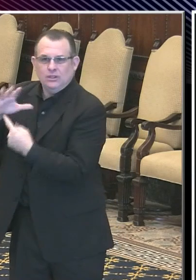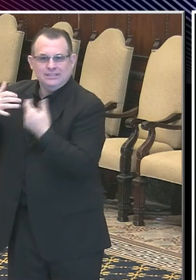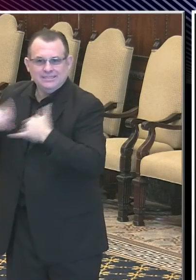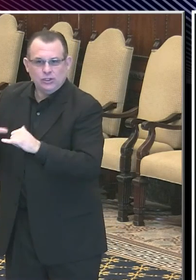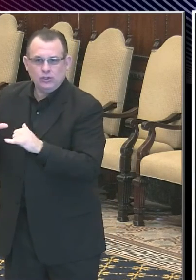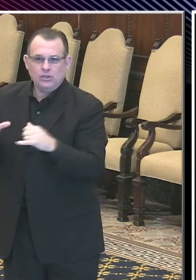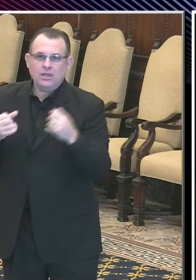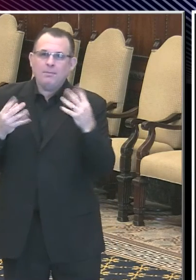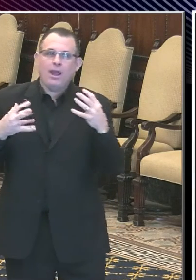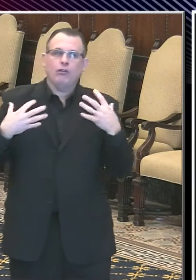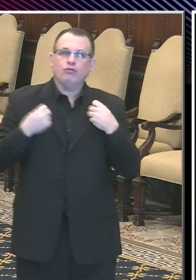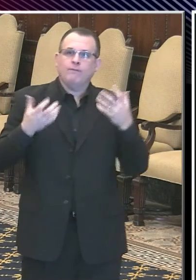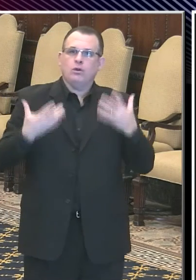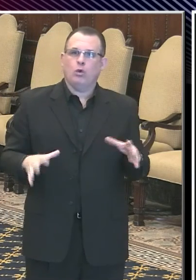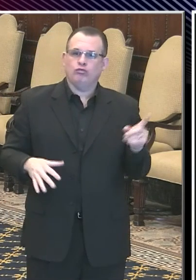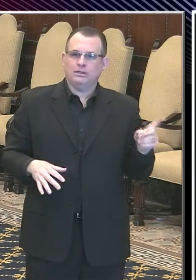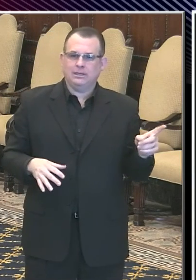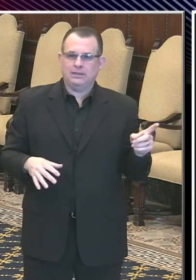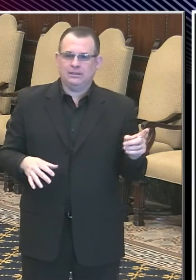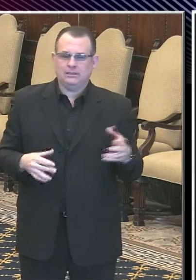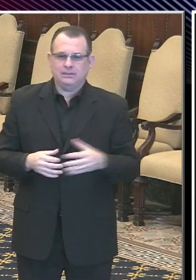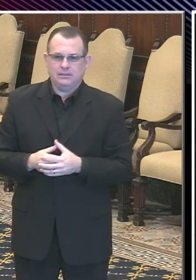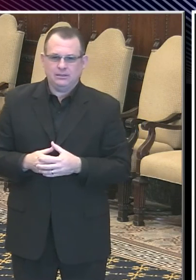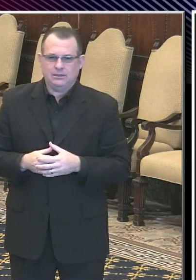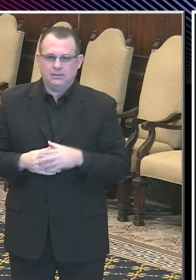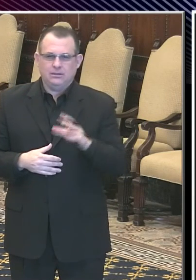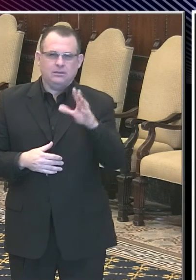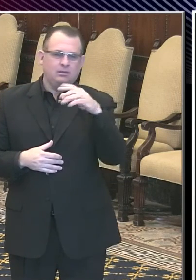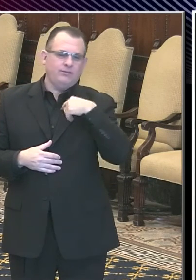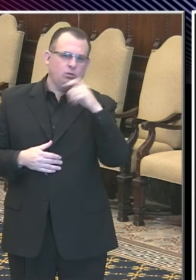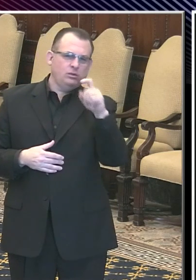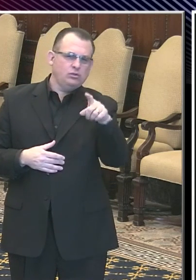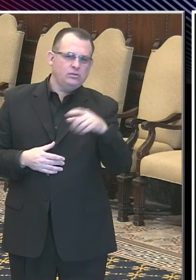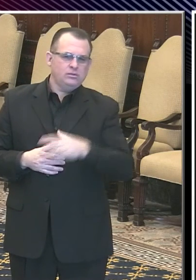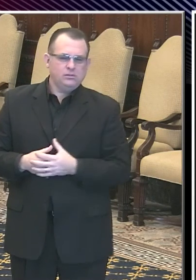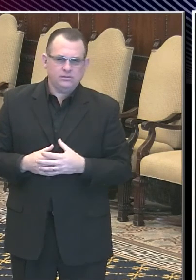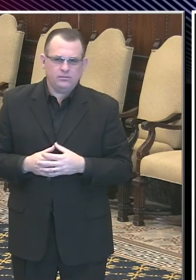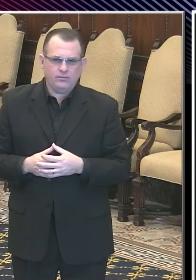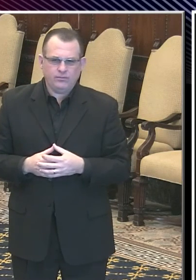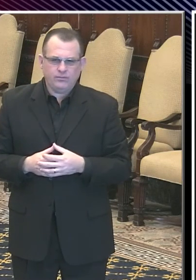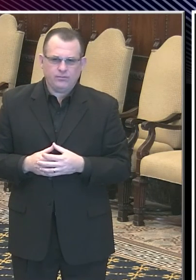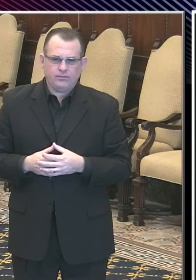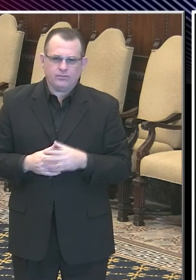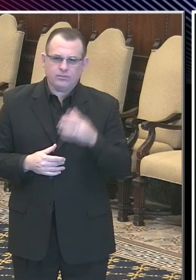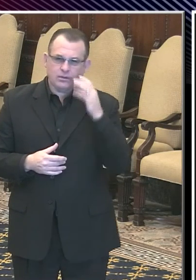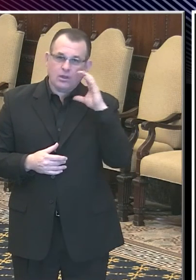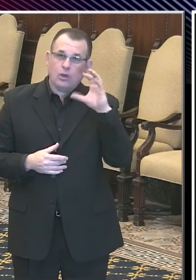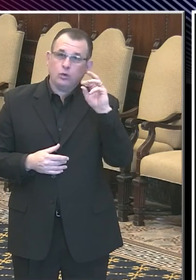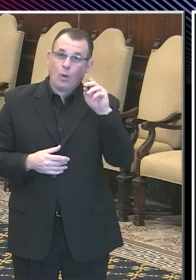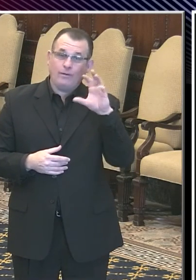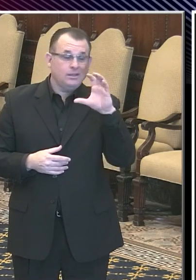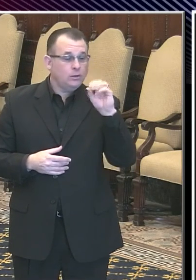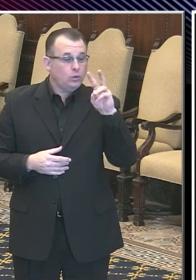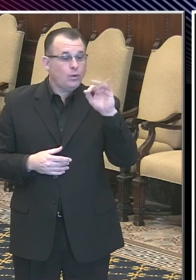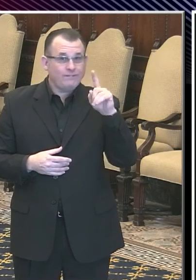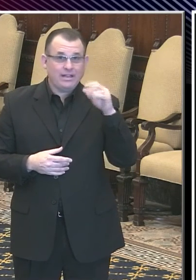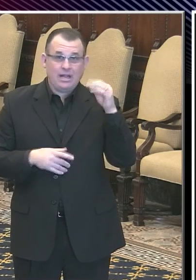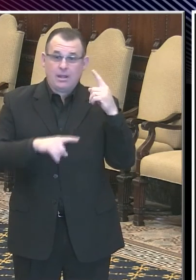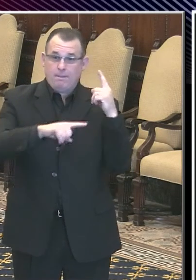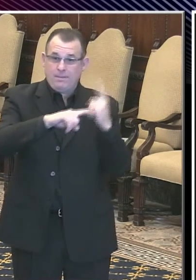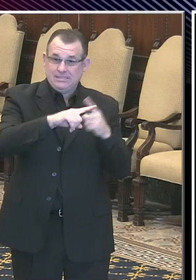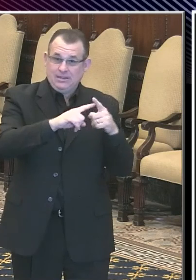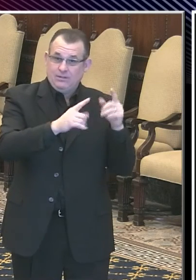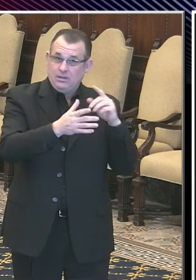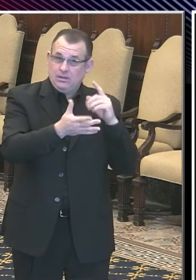are releasing, last question, I promise. You are releasing people who are COVID positive on a regular basis, pending